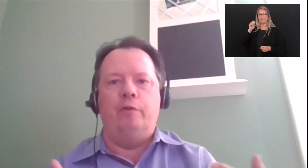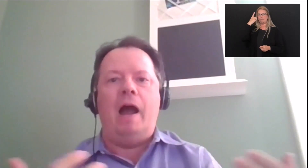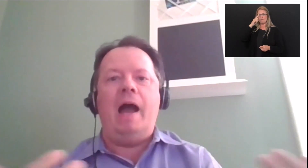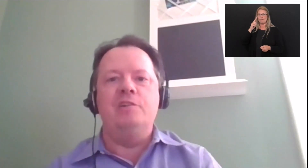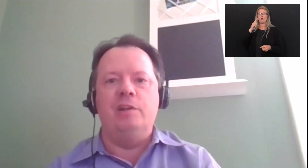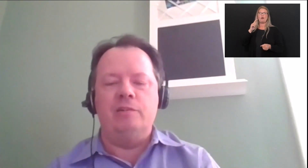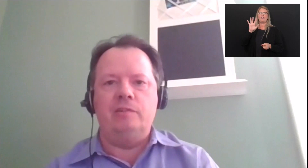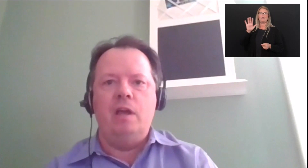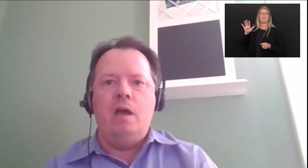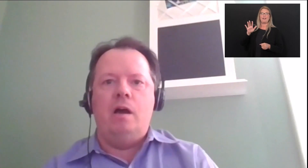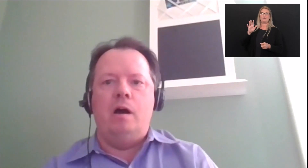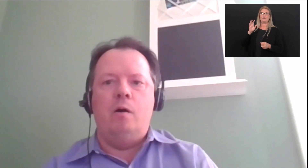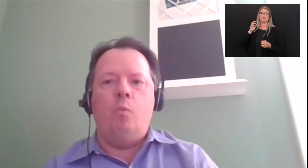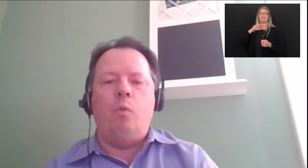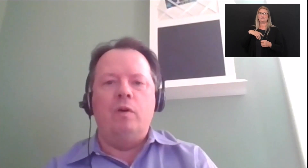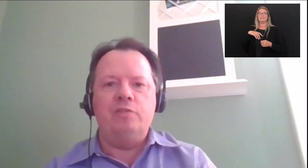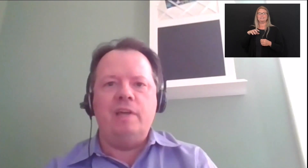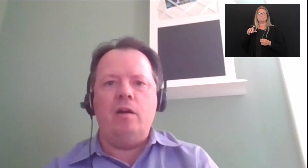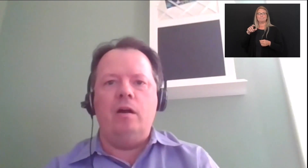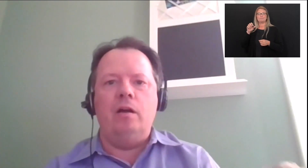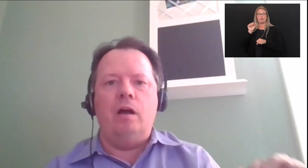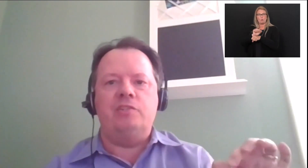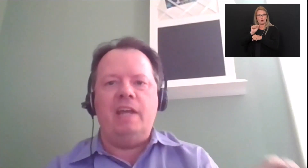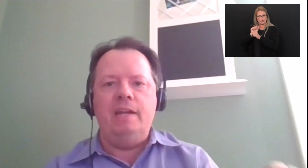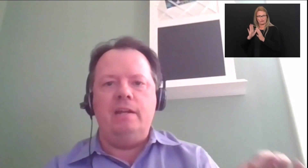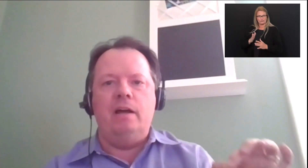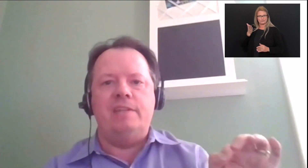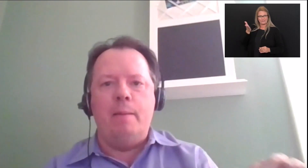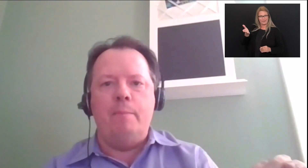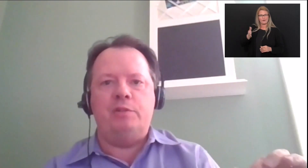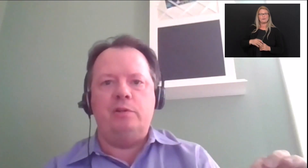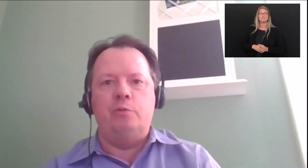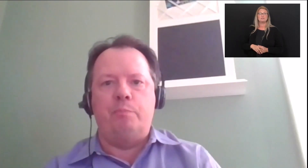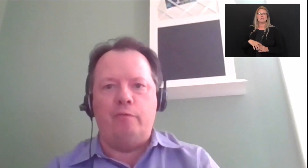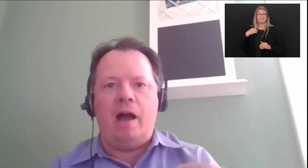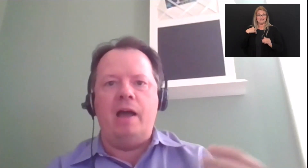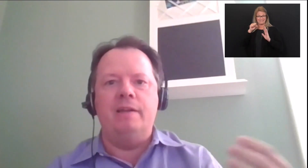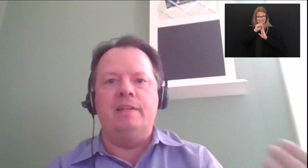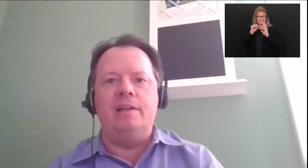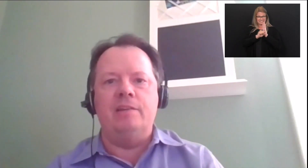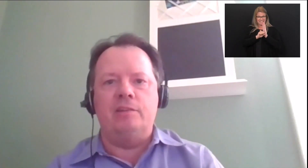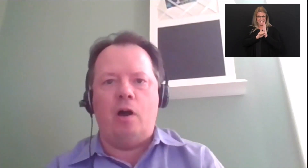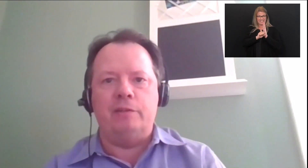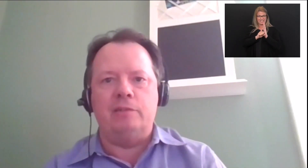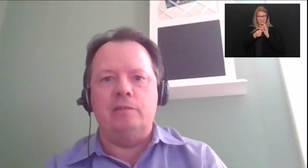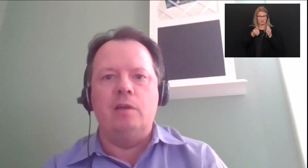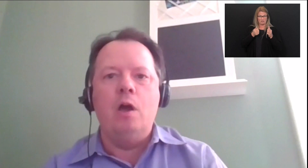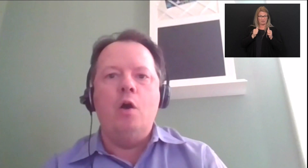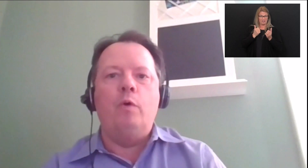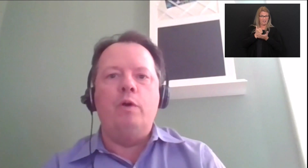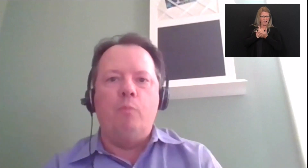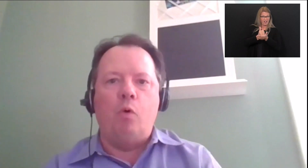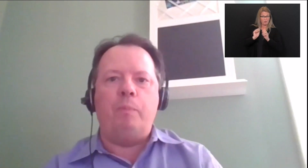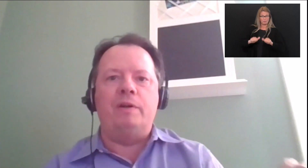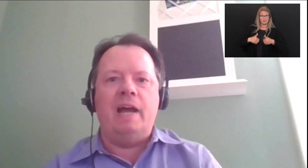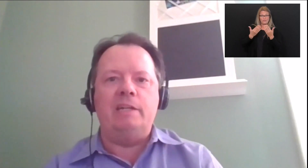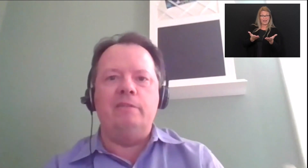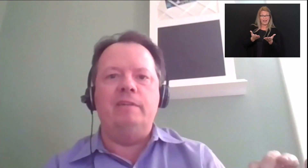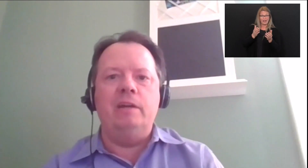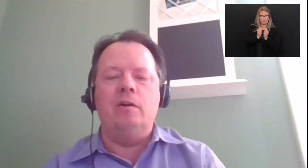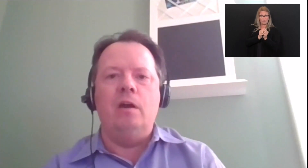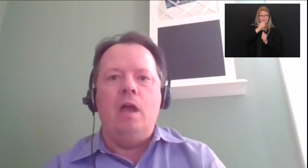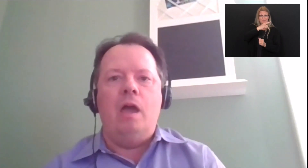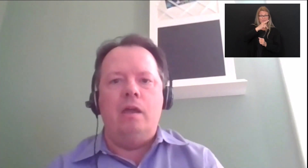for hygienists. Was there a state attempt to provide dentist offices with more